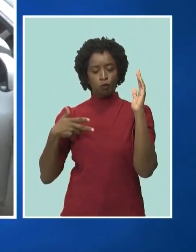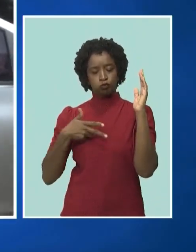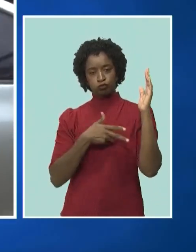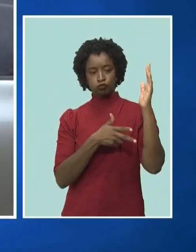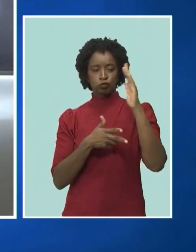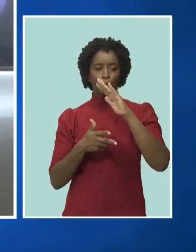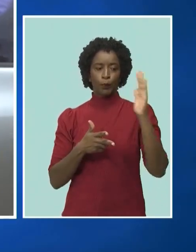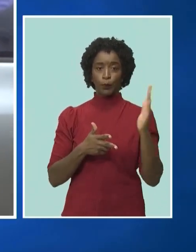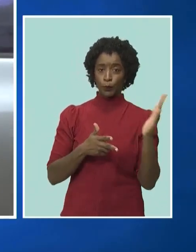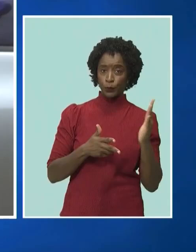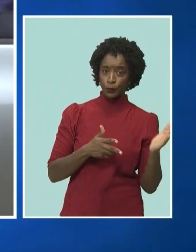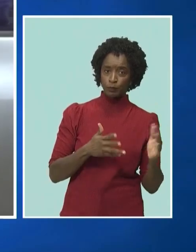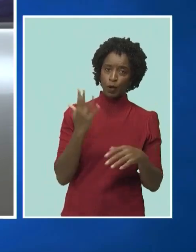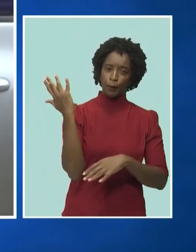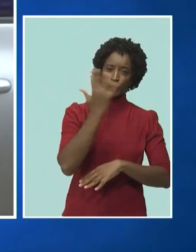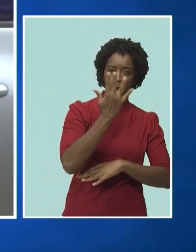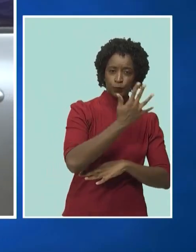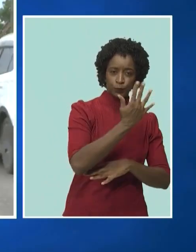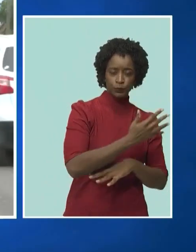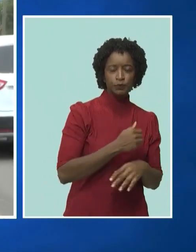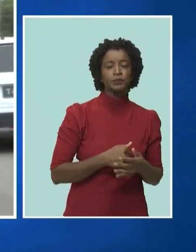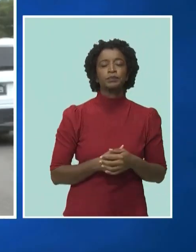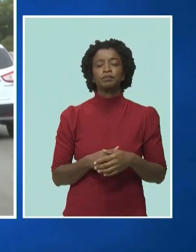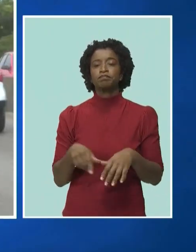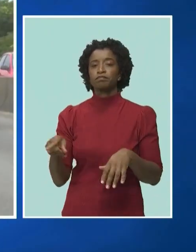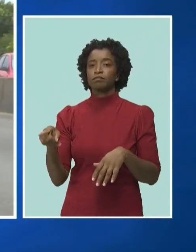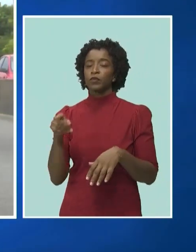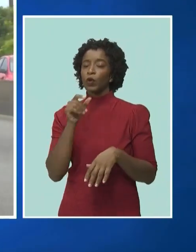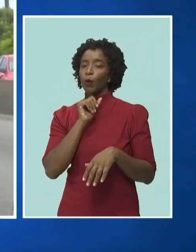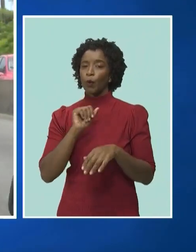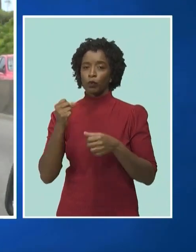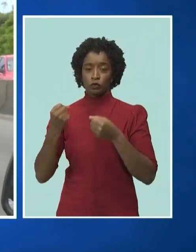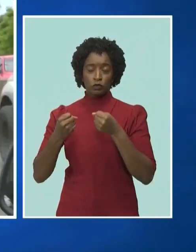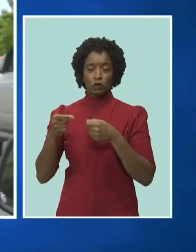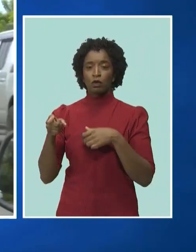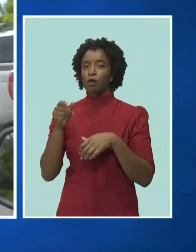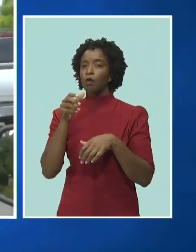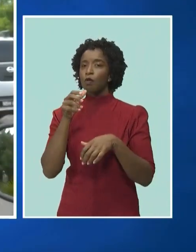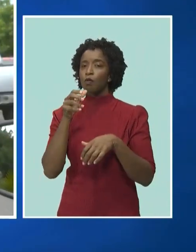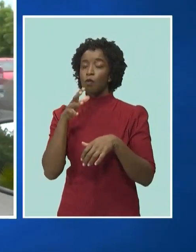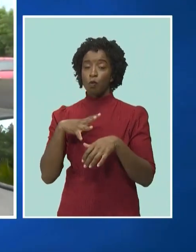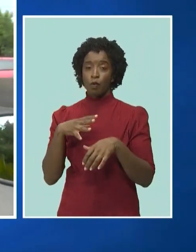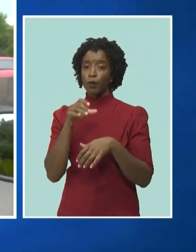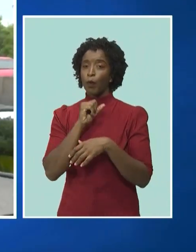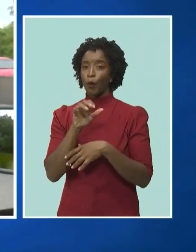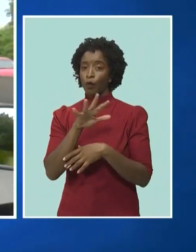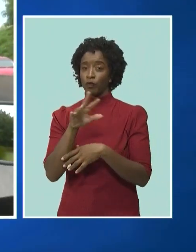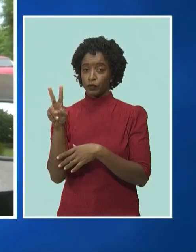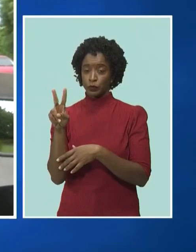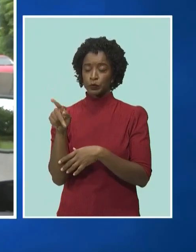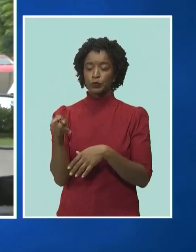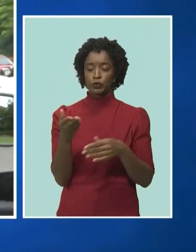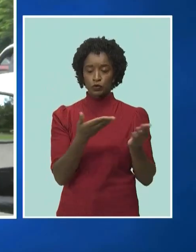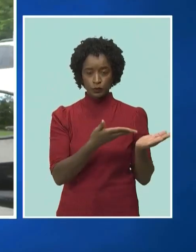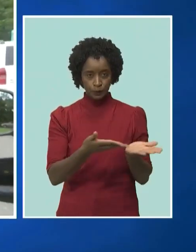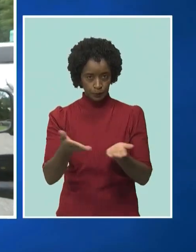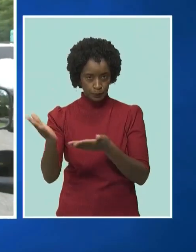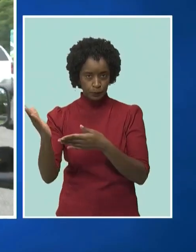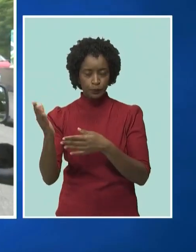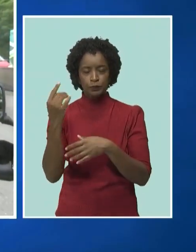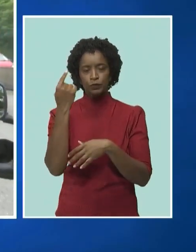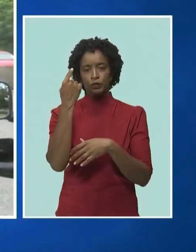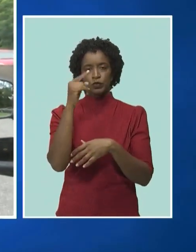embankment. The driver of the car, identified as 52-year-old Lisa Detterville, was later transported by ambulance for medical treatment. She